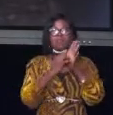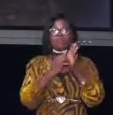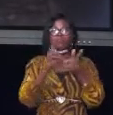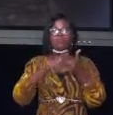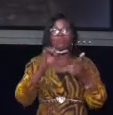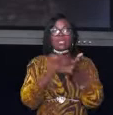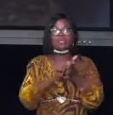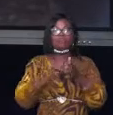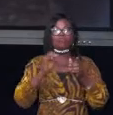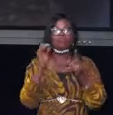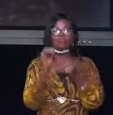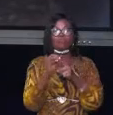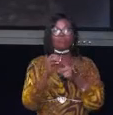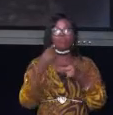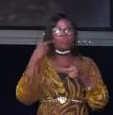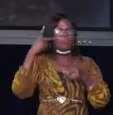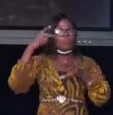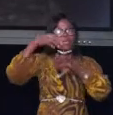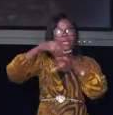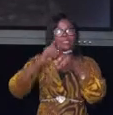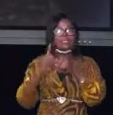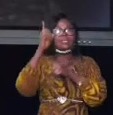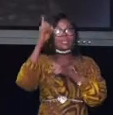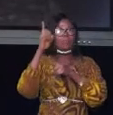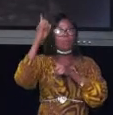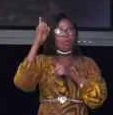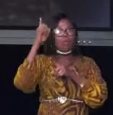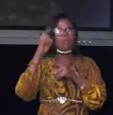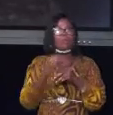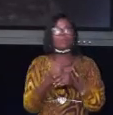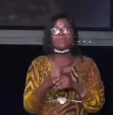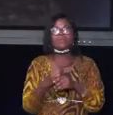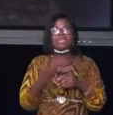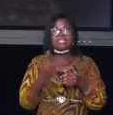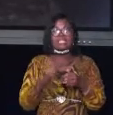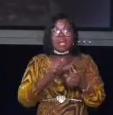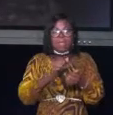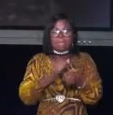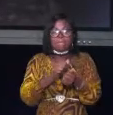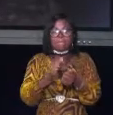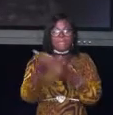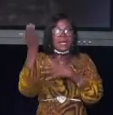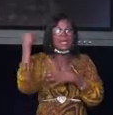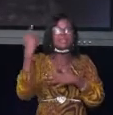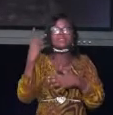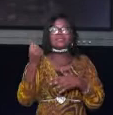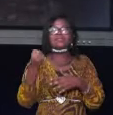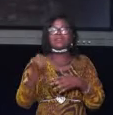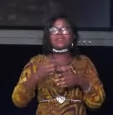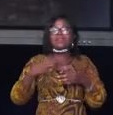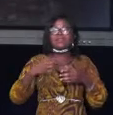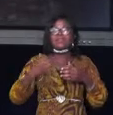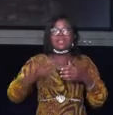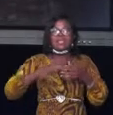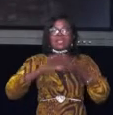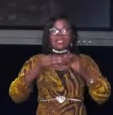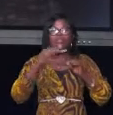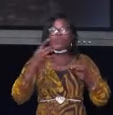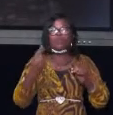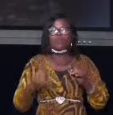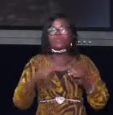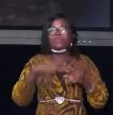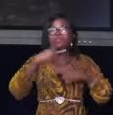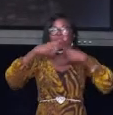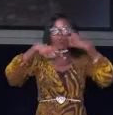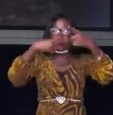too. Look at this. Go. The past tense of go is went, and the